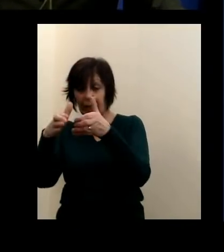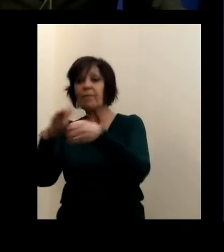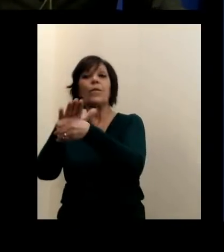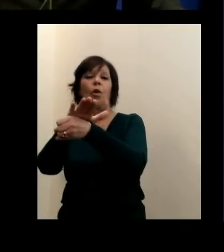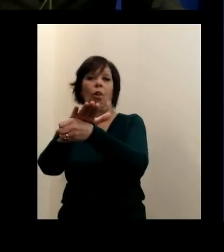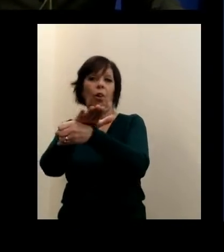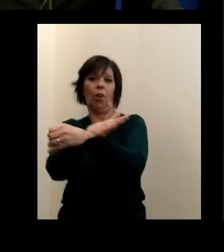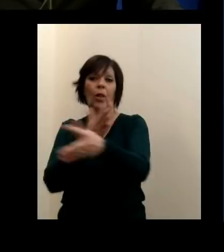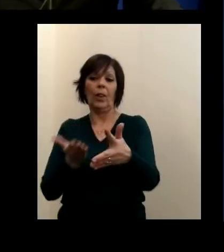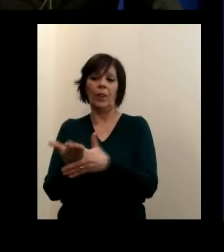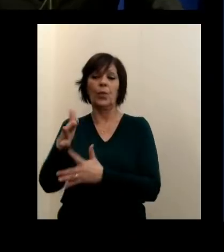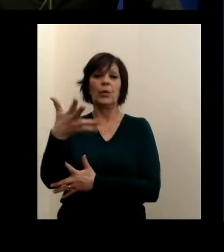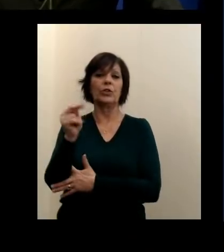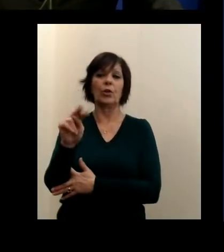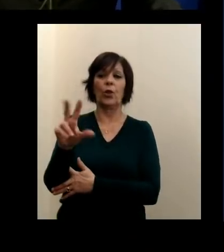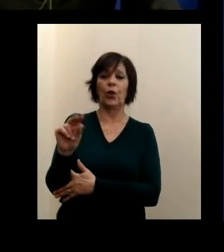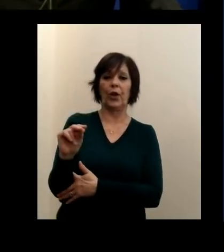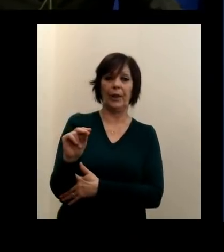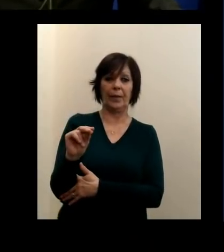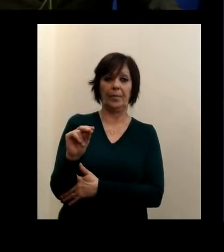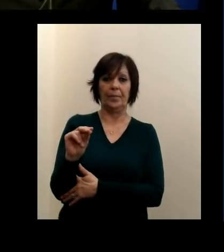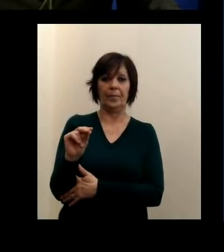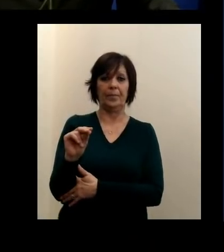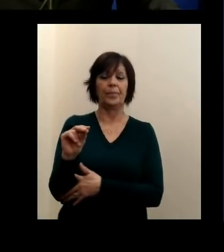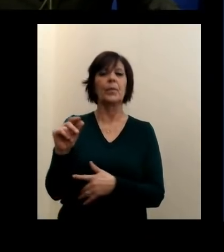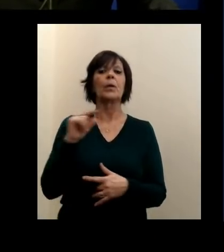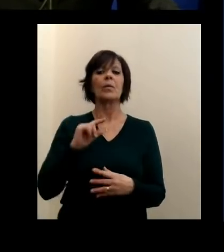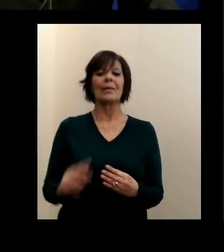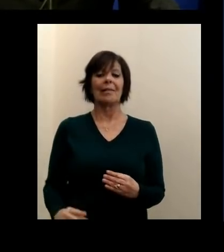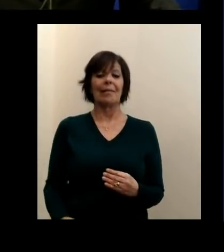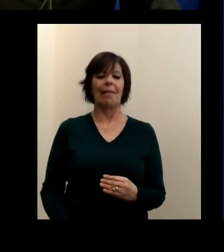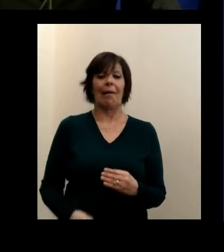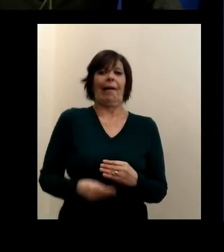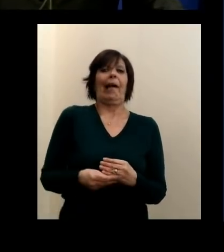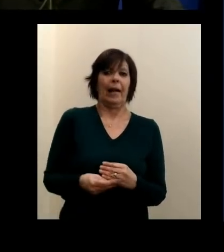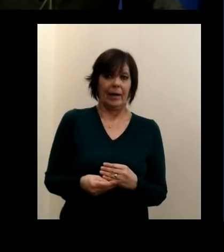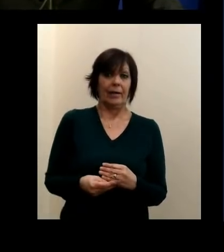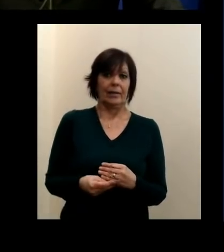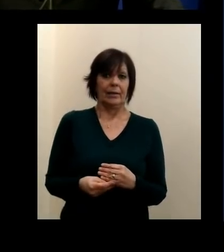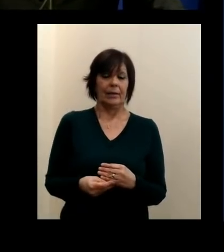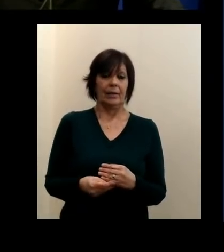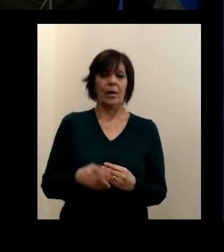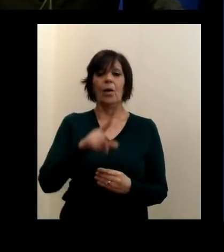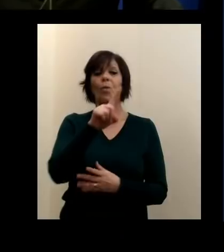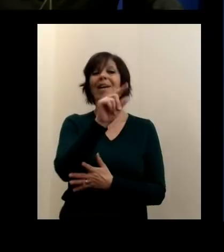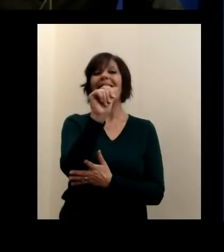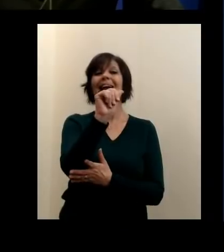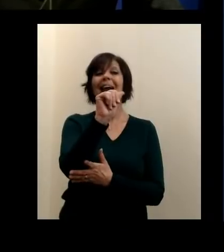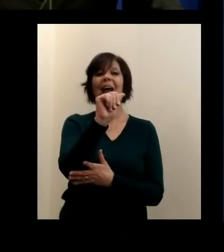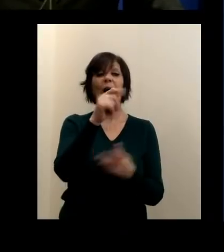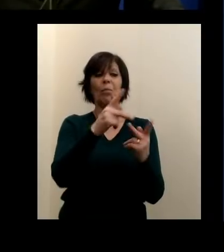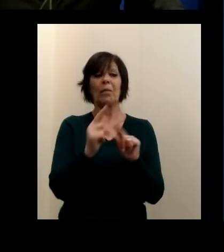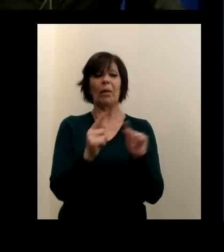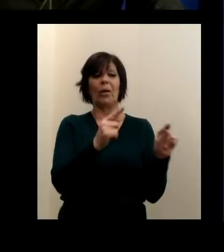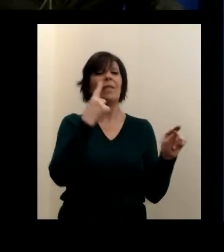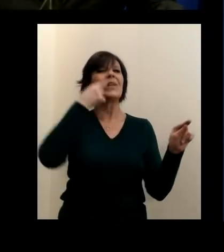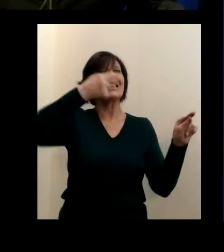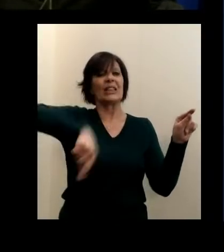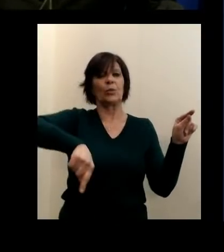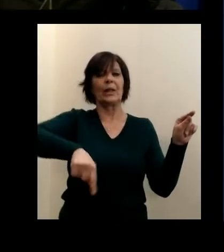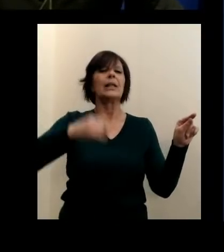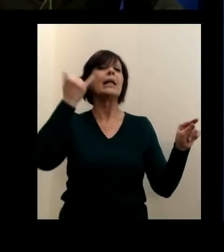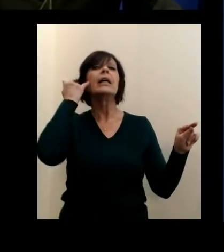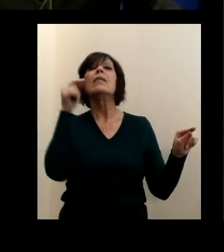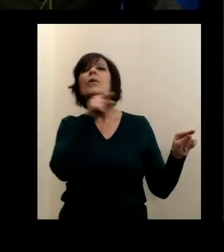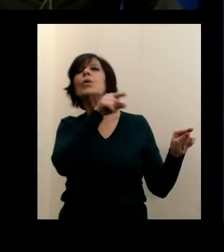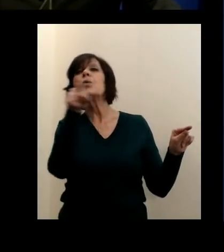through January 30th. We've added some additional 1A pods for next week. So if you are